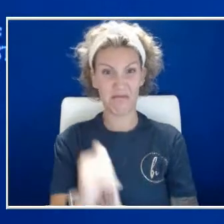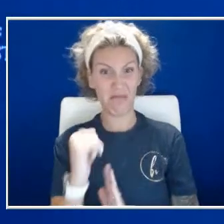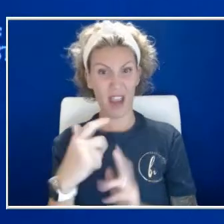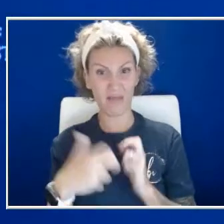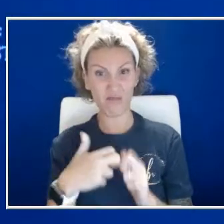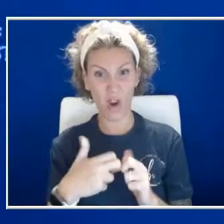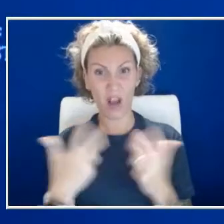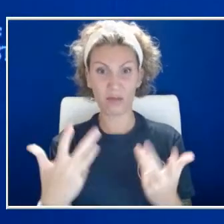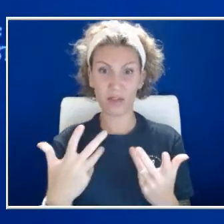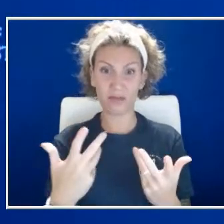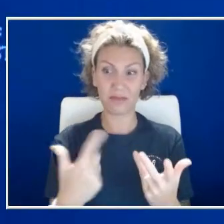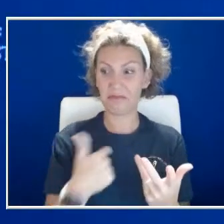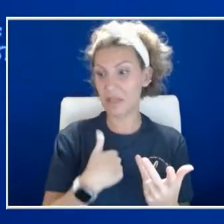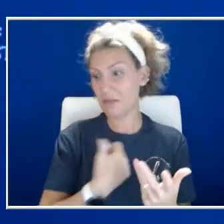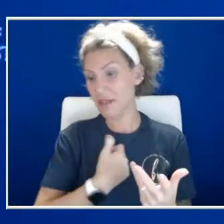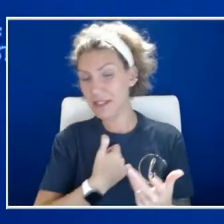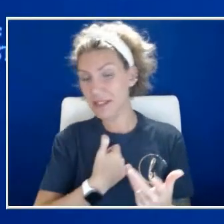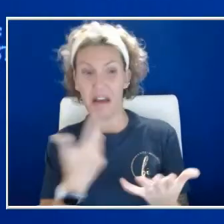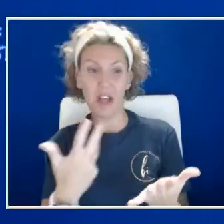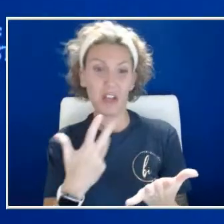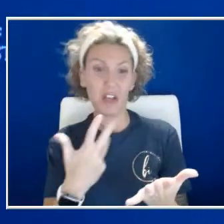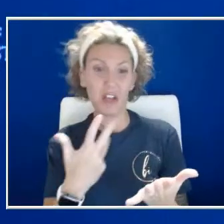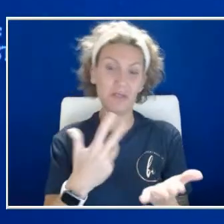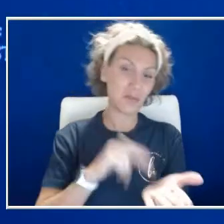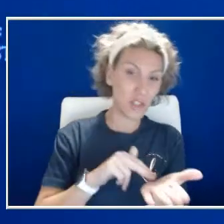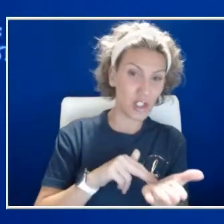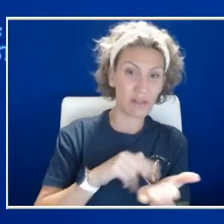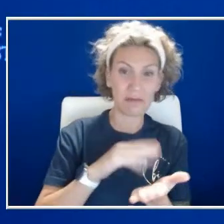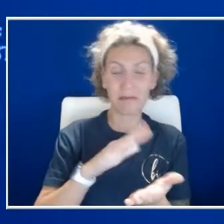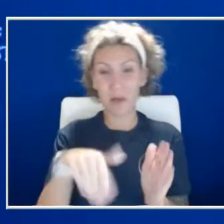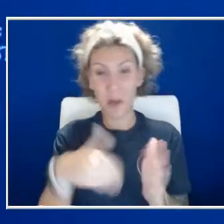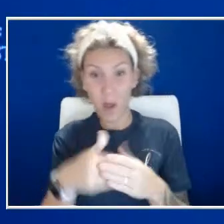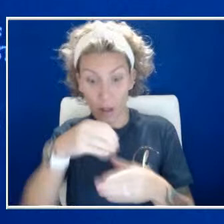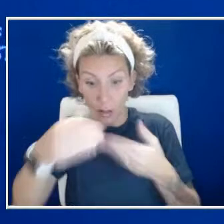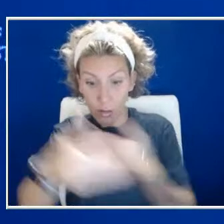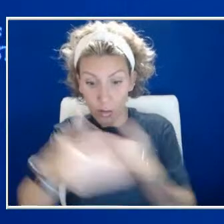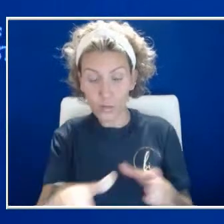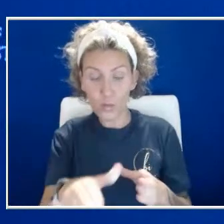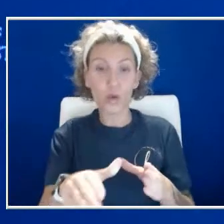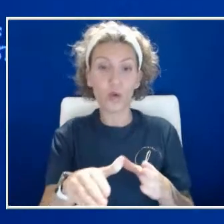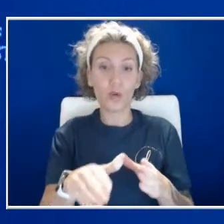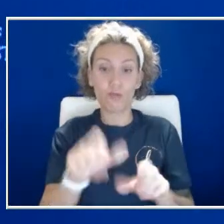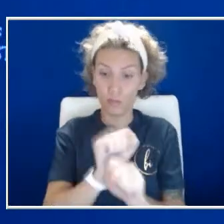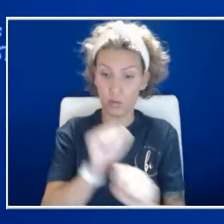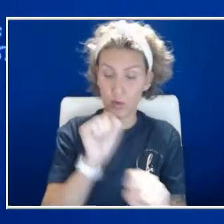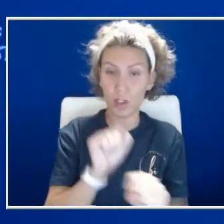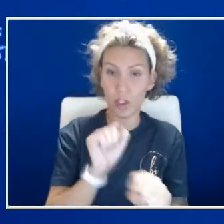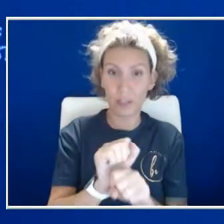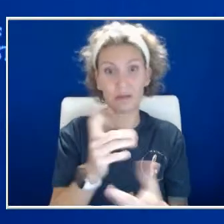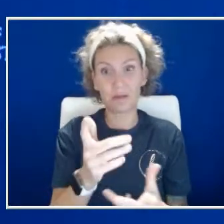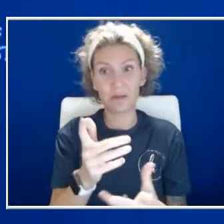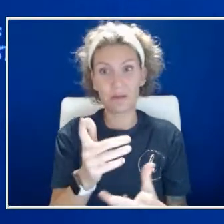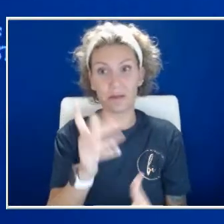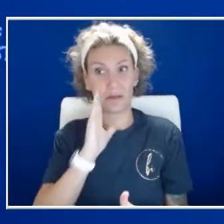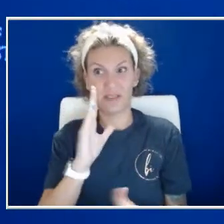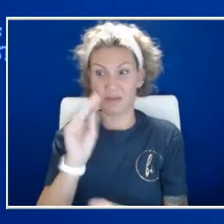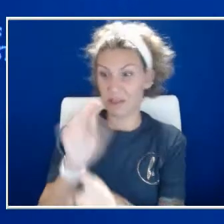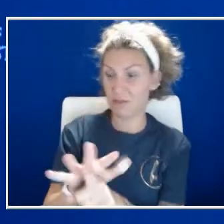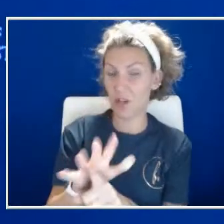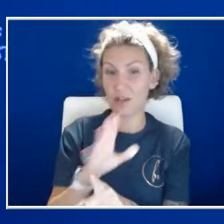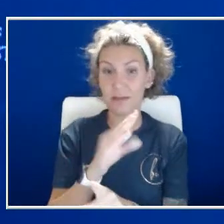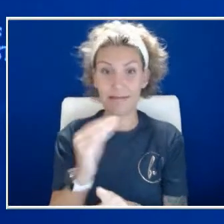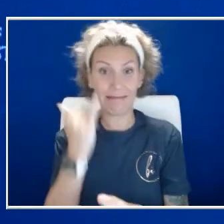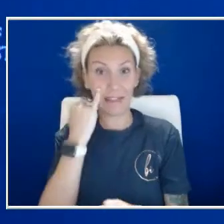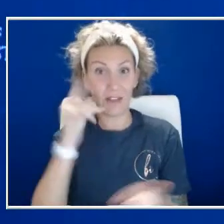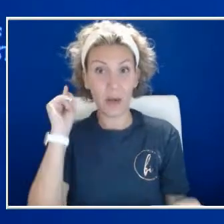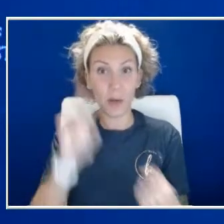room has to wear lead. So if you can mitigate those problems, then you're going to be much better suited to help the patient,